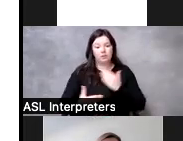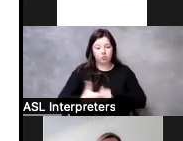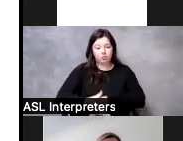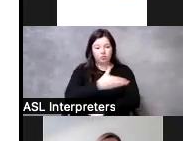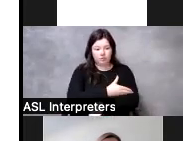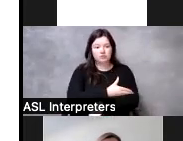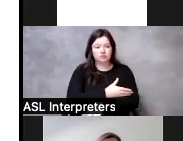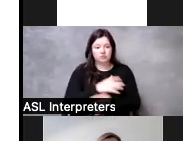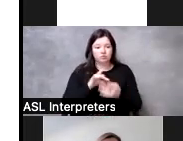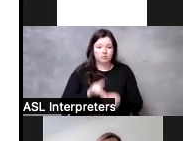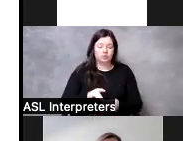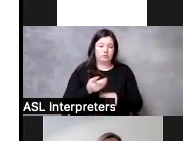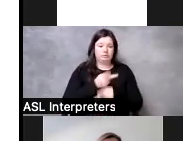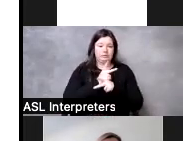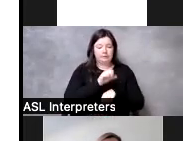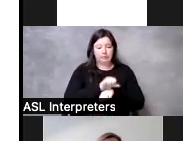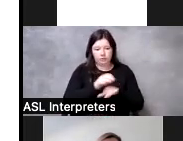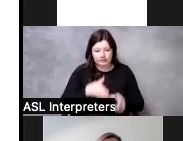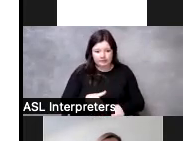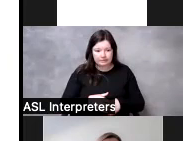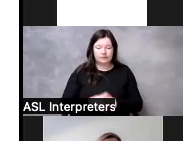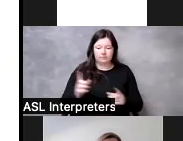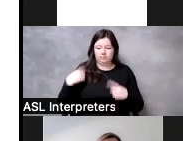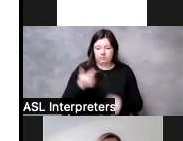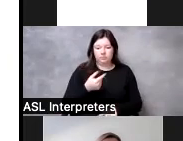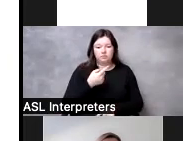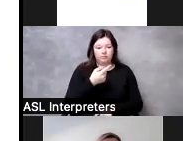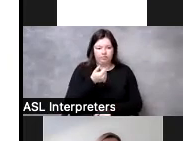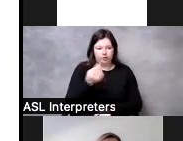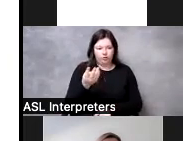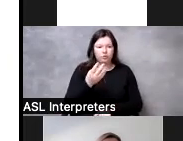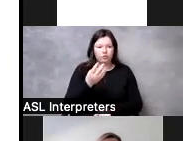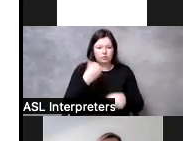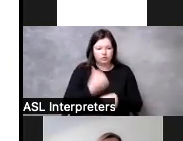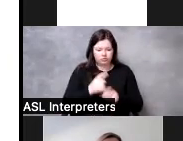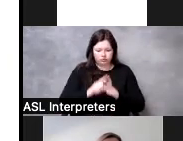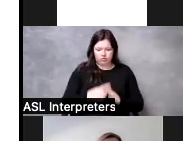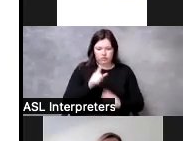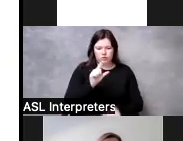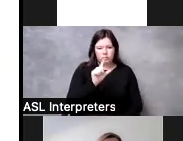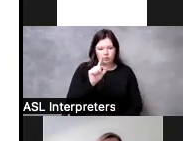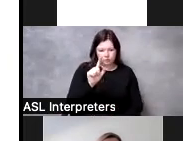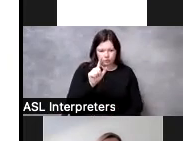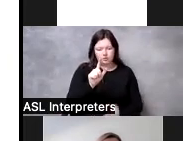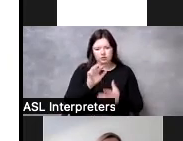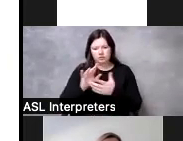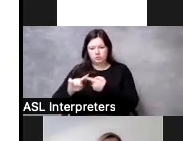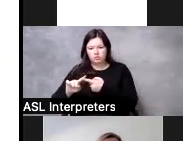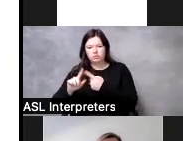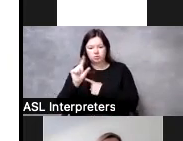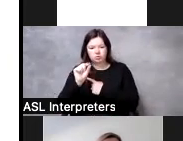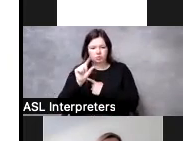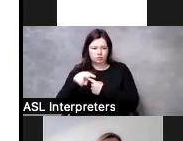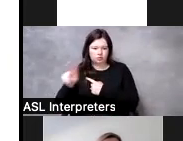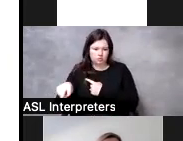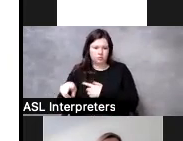turnover back in over the last couple of years. I guess from starting in 2021 through 2022, we were seeing around